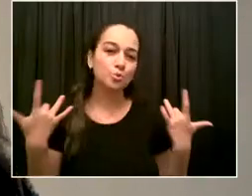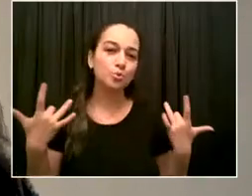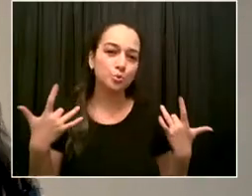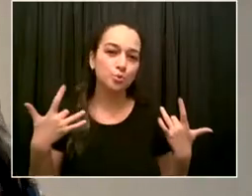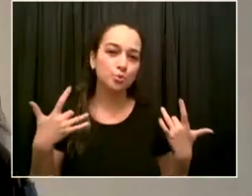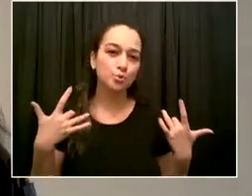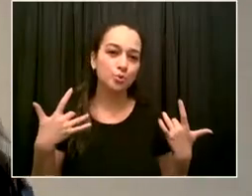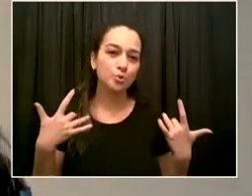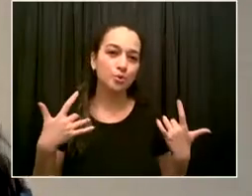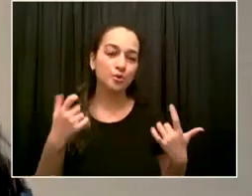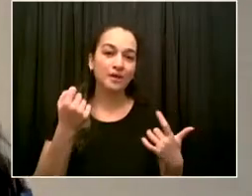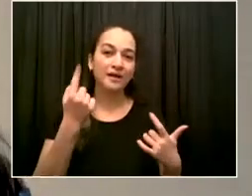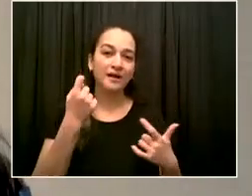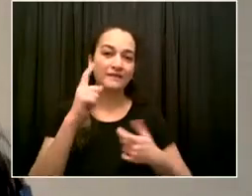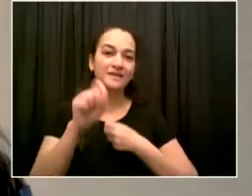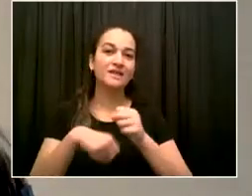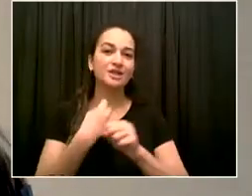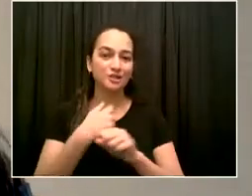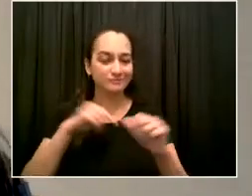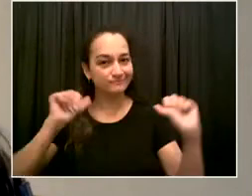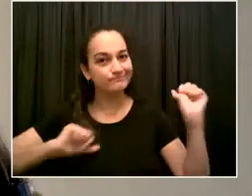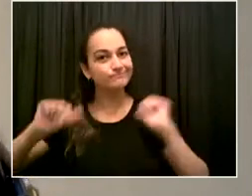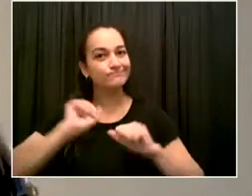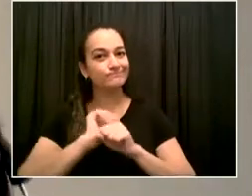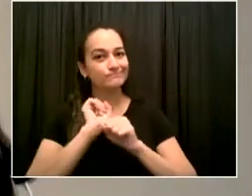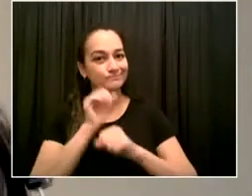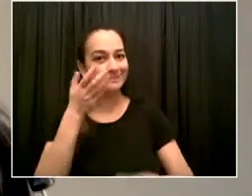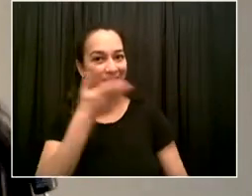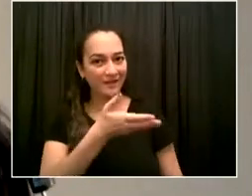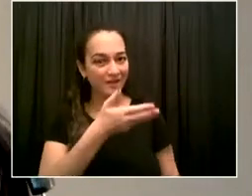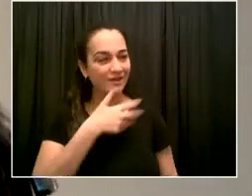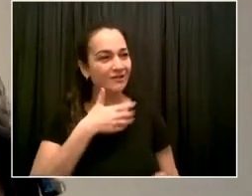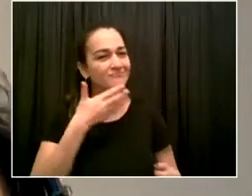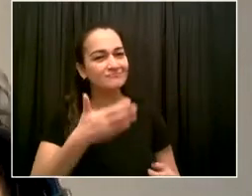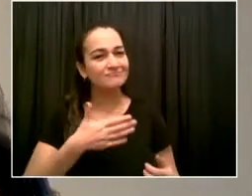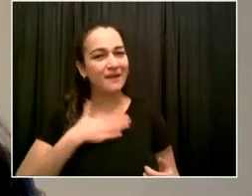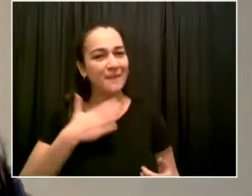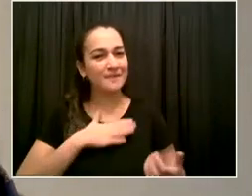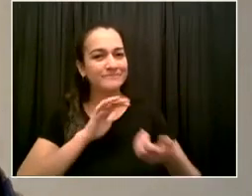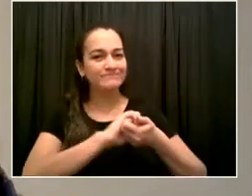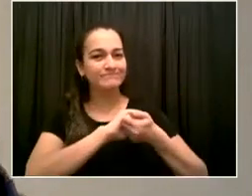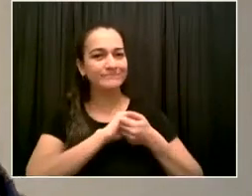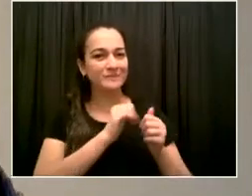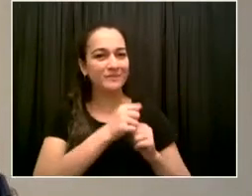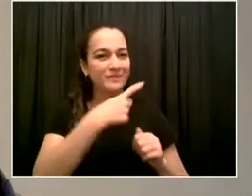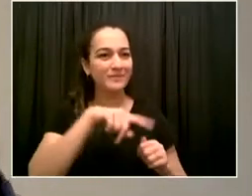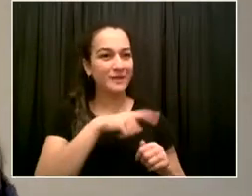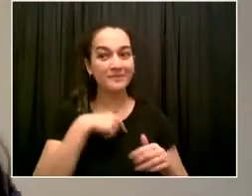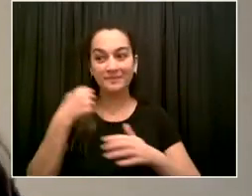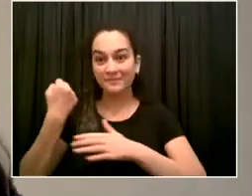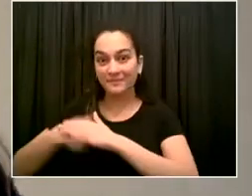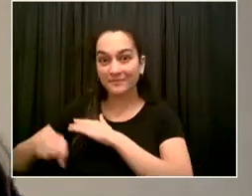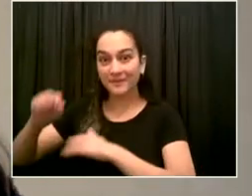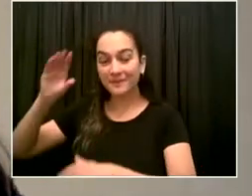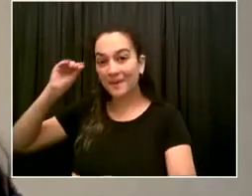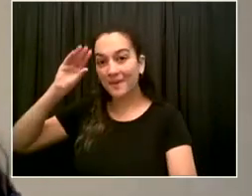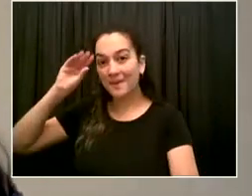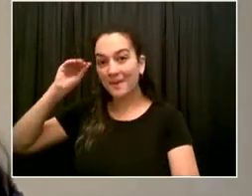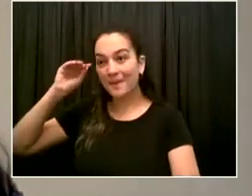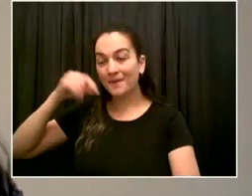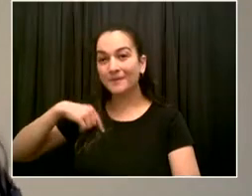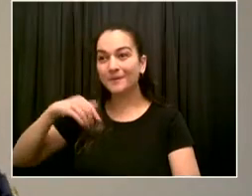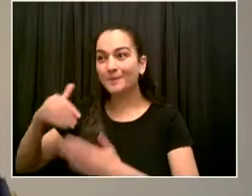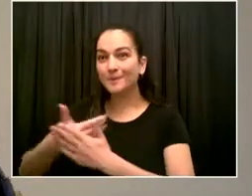York, this new family that I had just been a big part of starting, and didn't want to leave town.